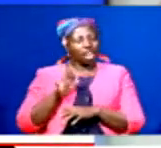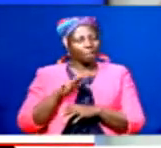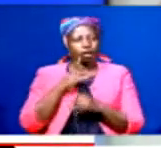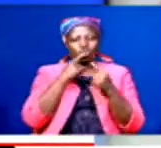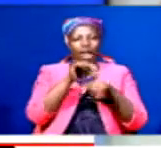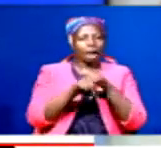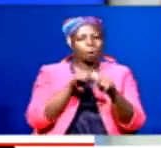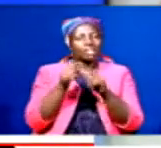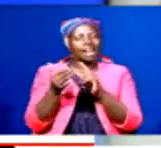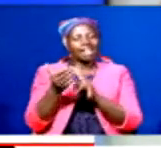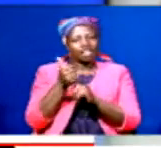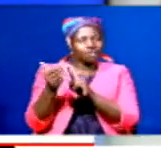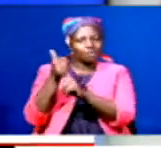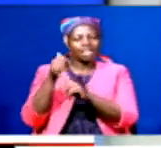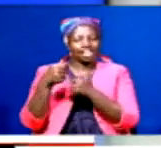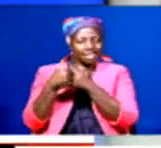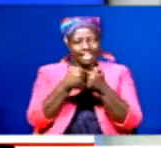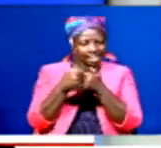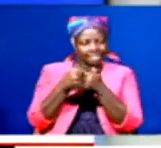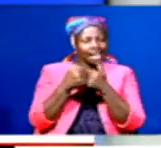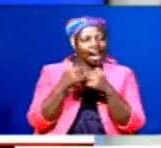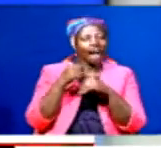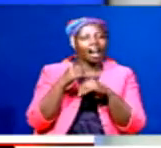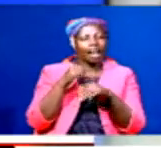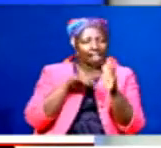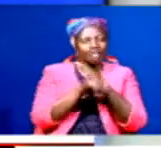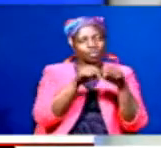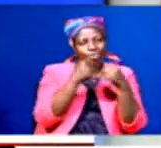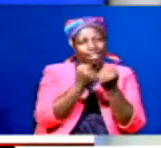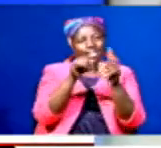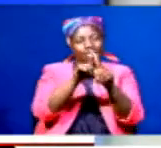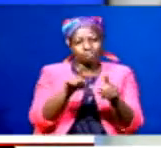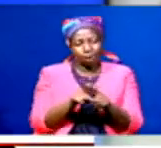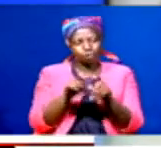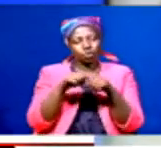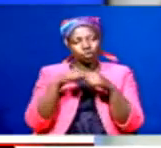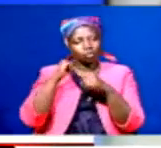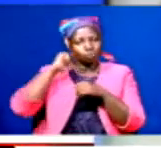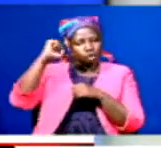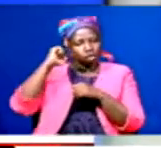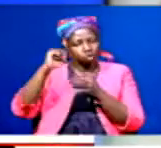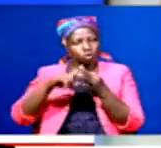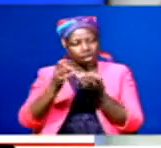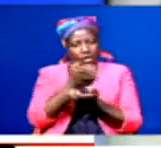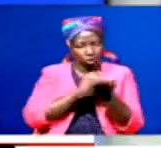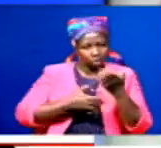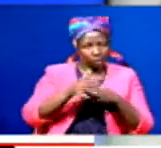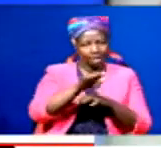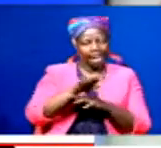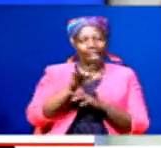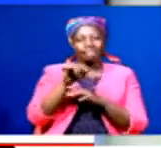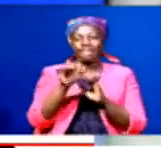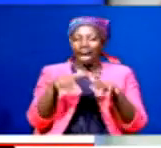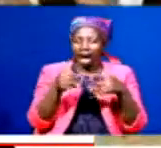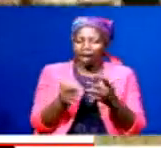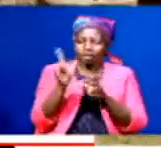in by the society, as well as political and socio-economic spectrum. Here are the details of how the day was marked across the